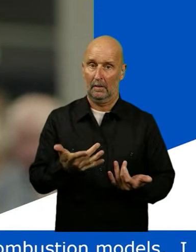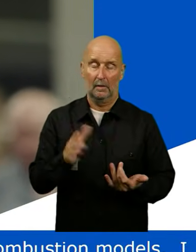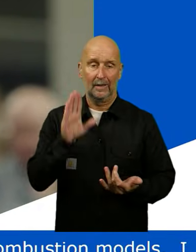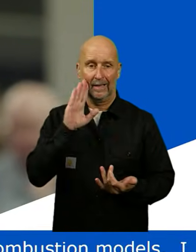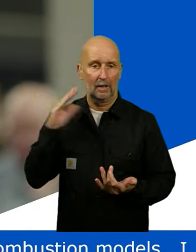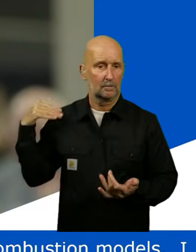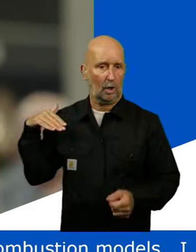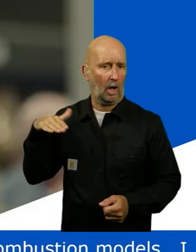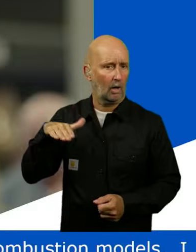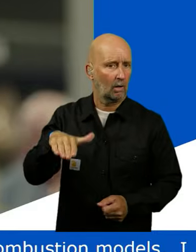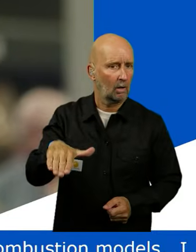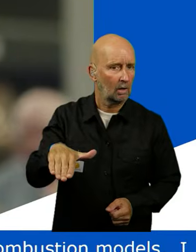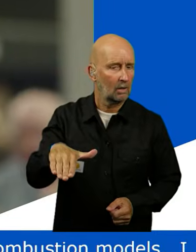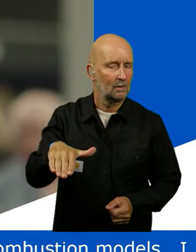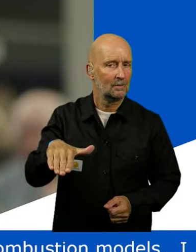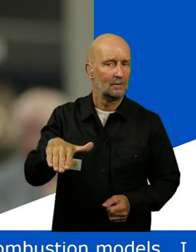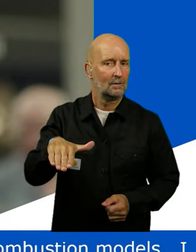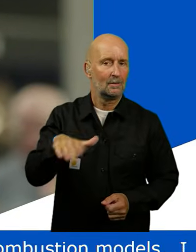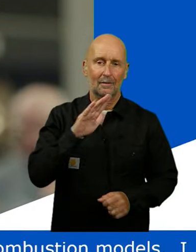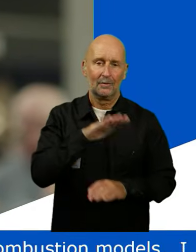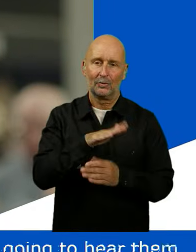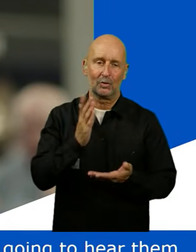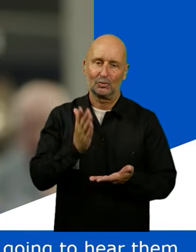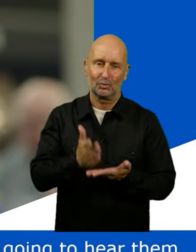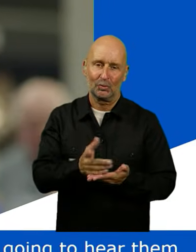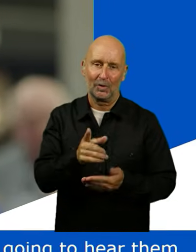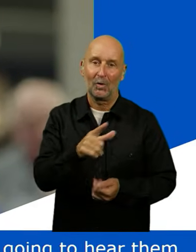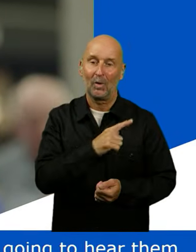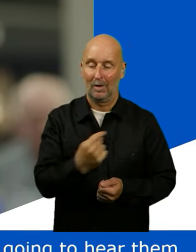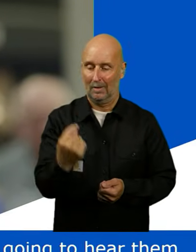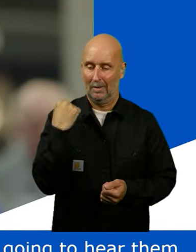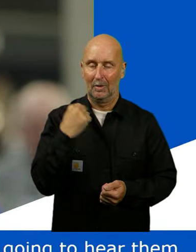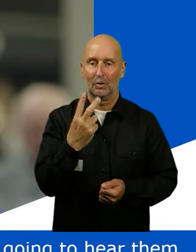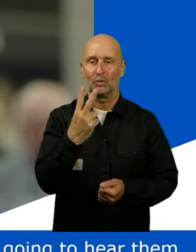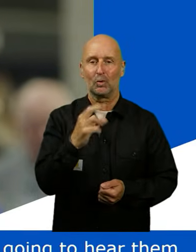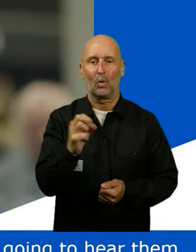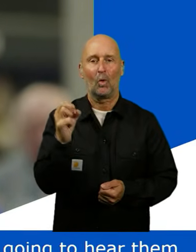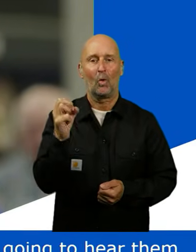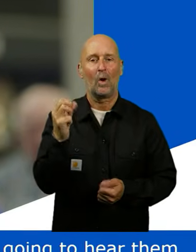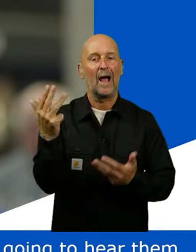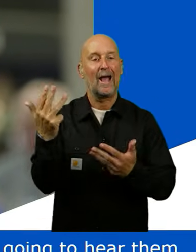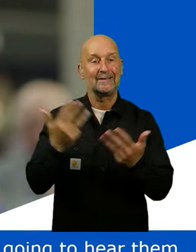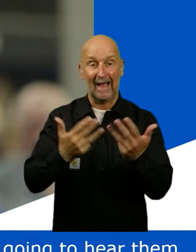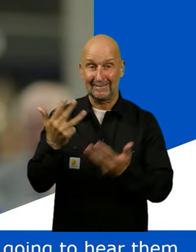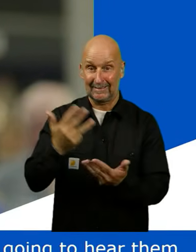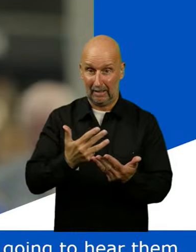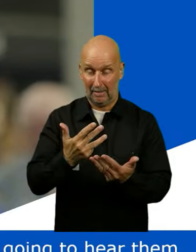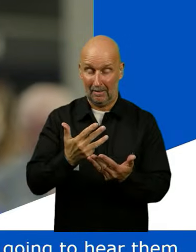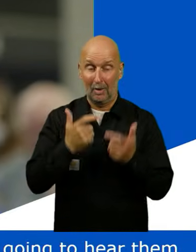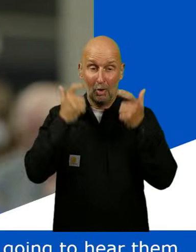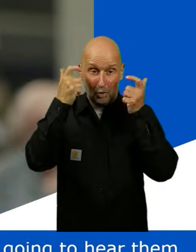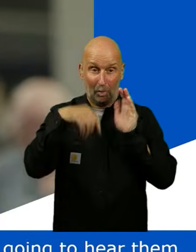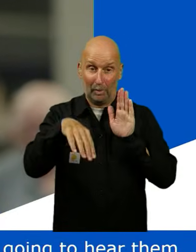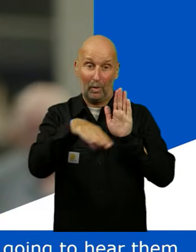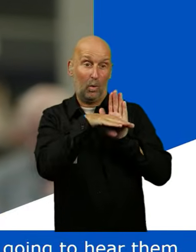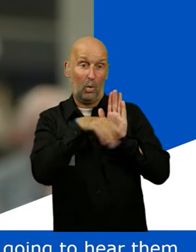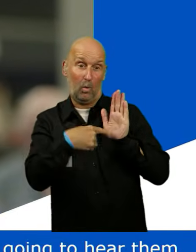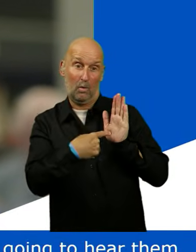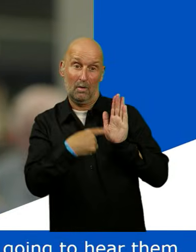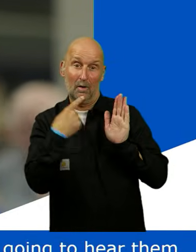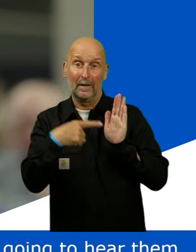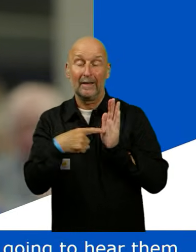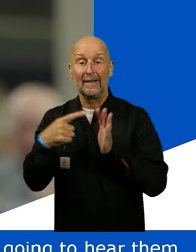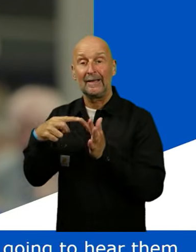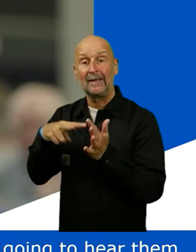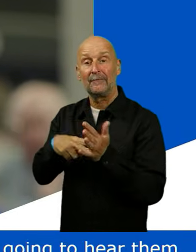them coming. This is not true anymore. Since 2019, it's now legally a requirement for